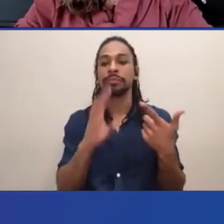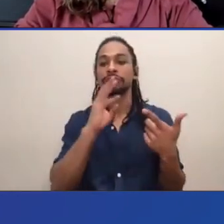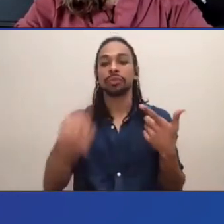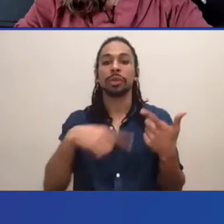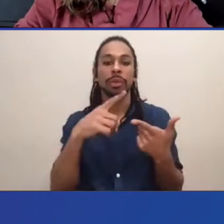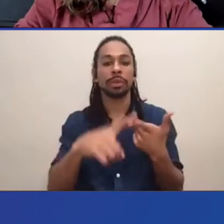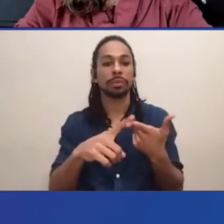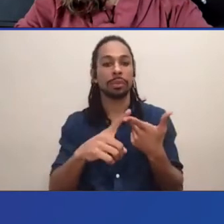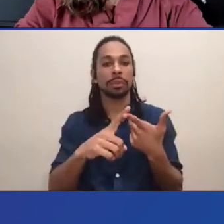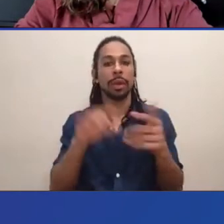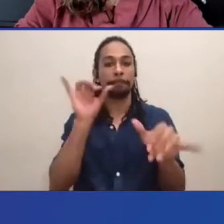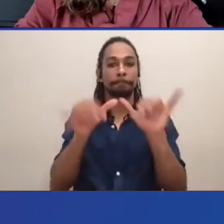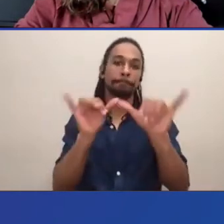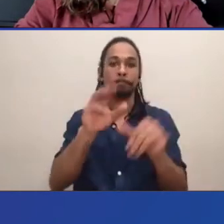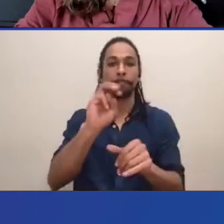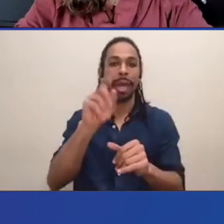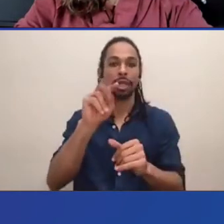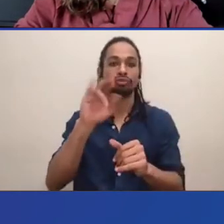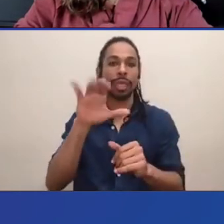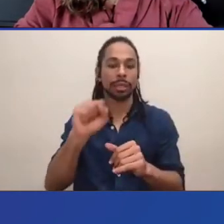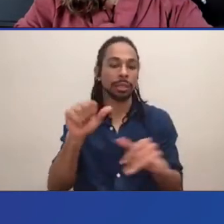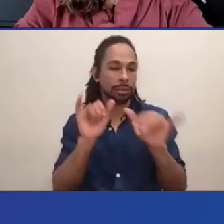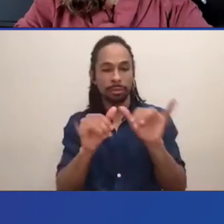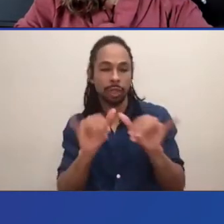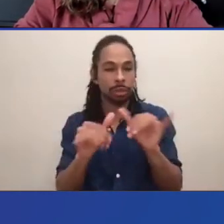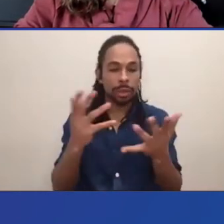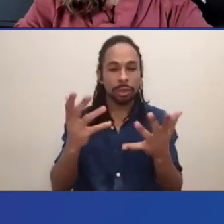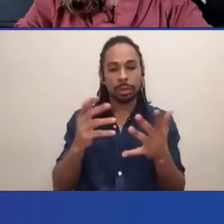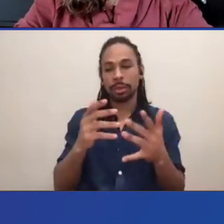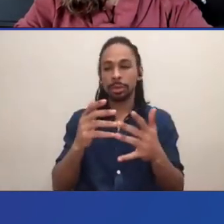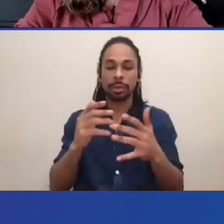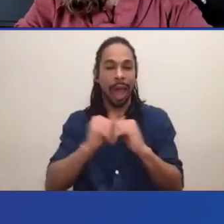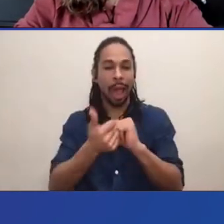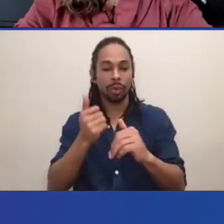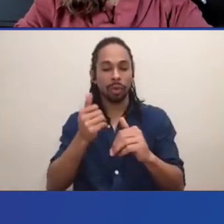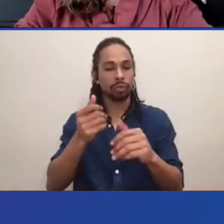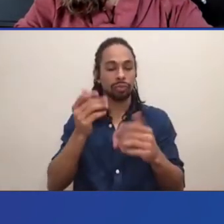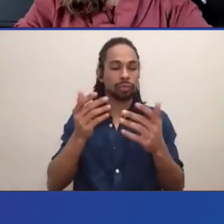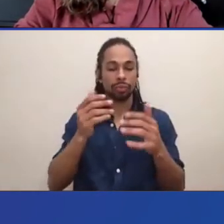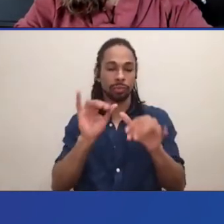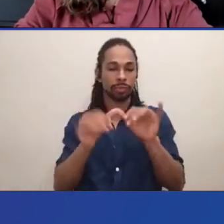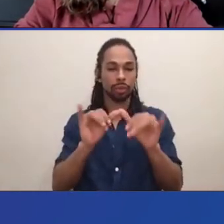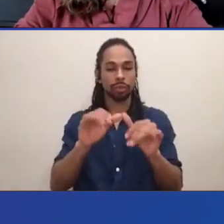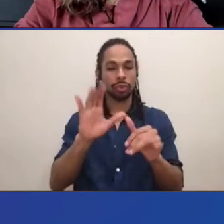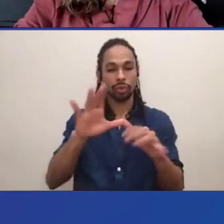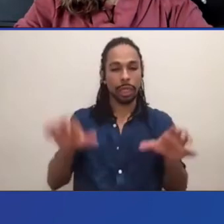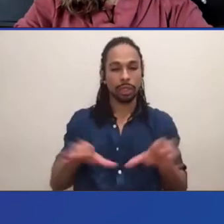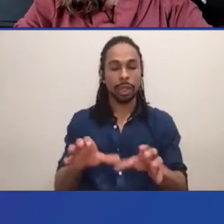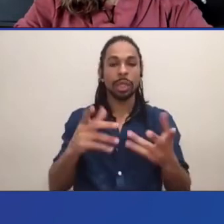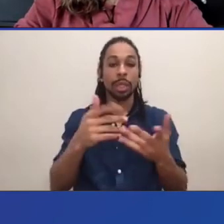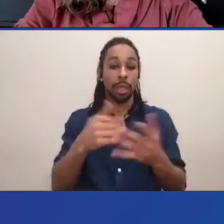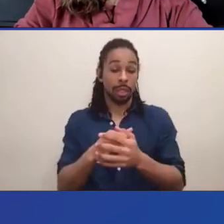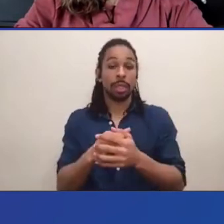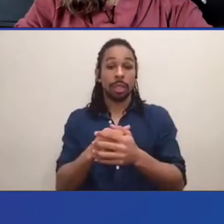like metrics are, like, hey, if we're doing a small direct action where it's like,